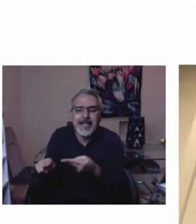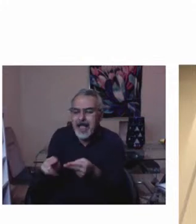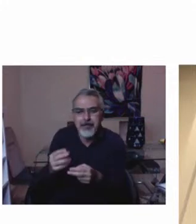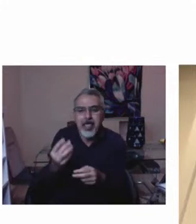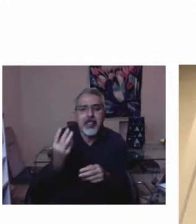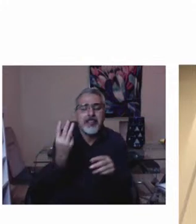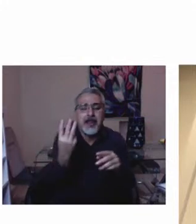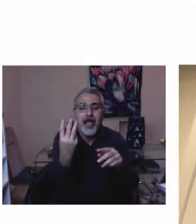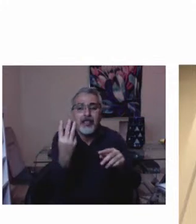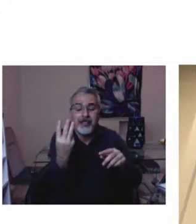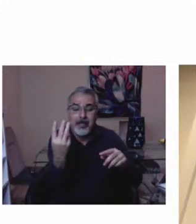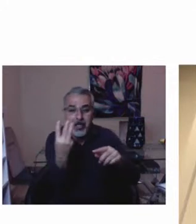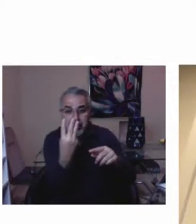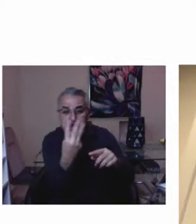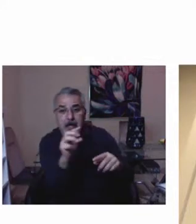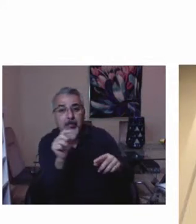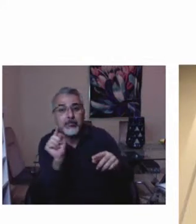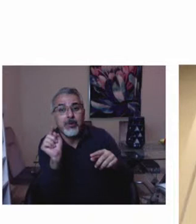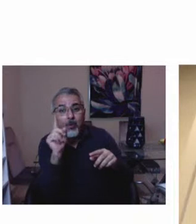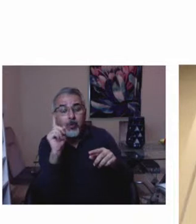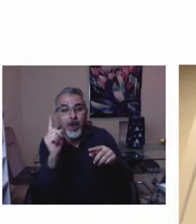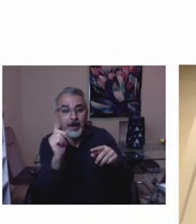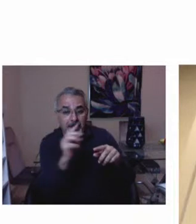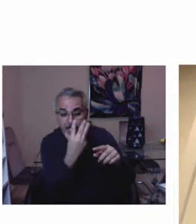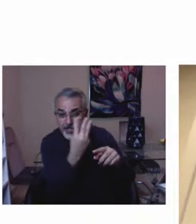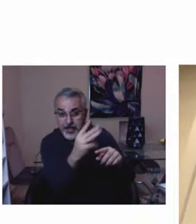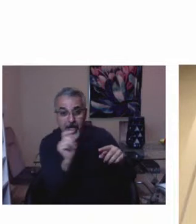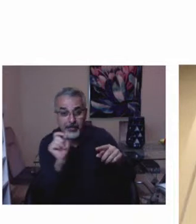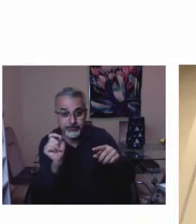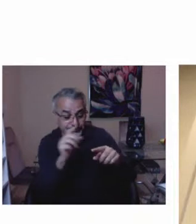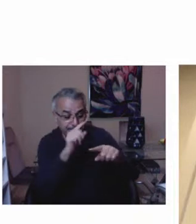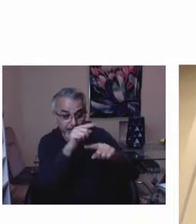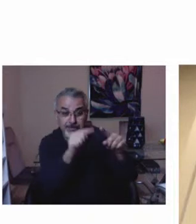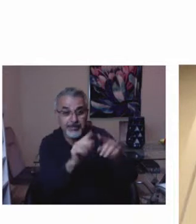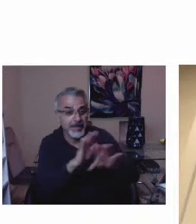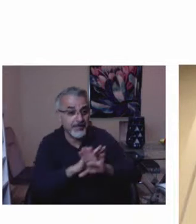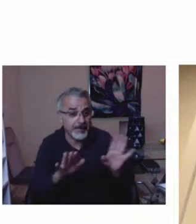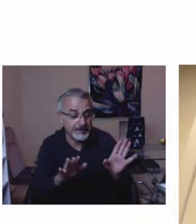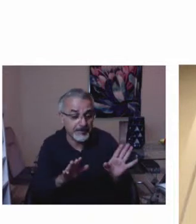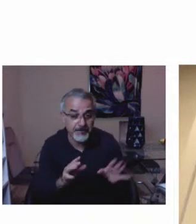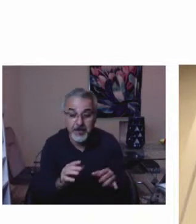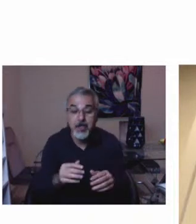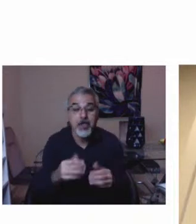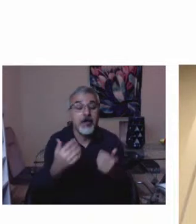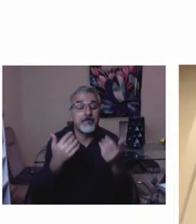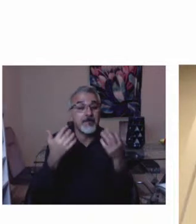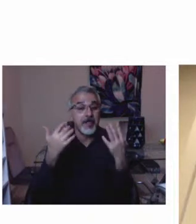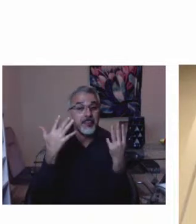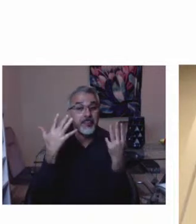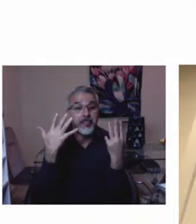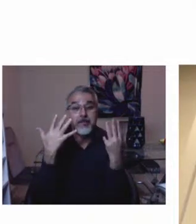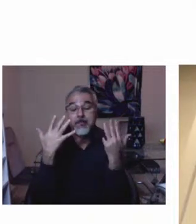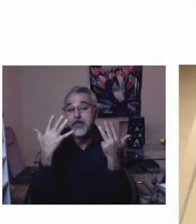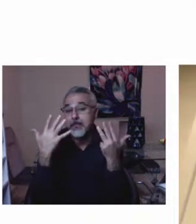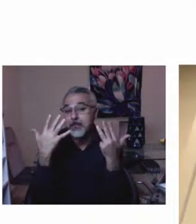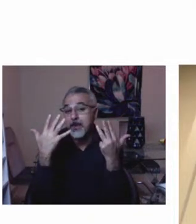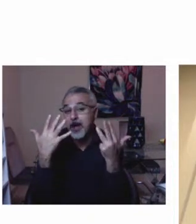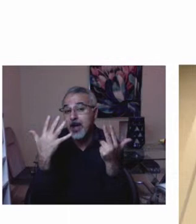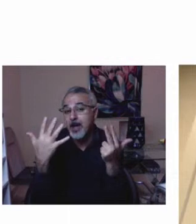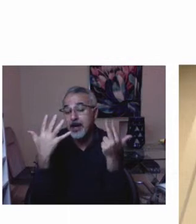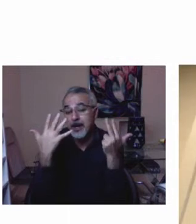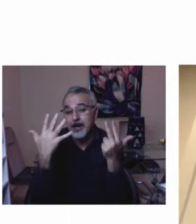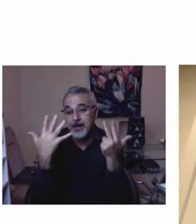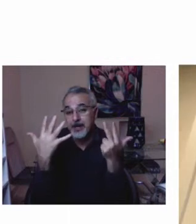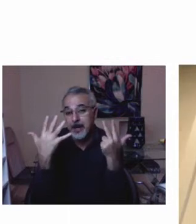$8 billion is actually supporting youth-focused or youth-led peace building. And we have a very similar challenge when it